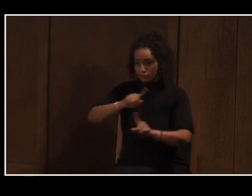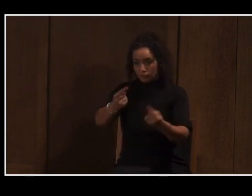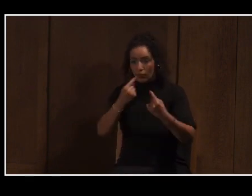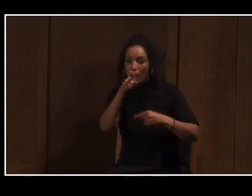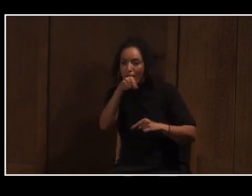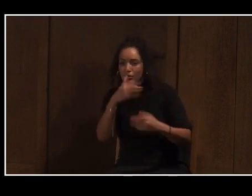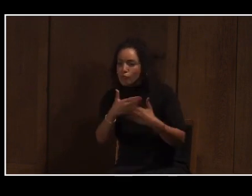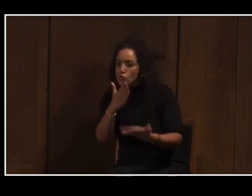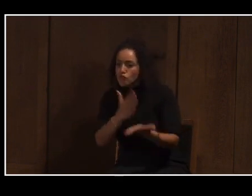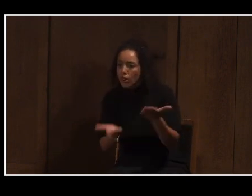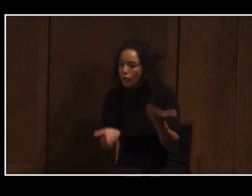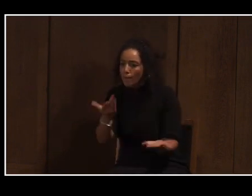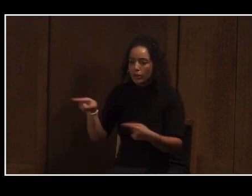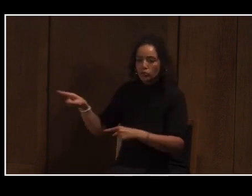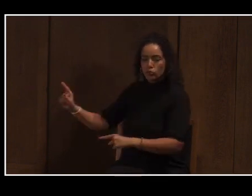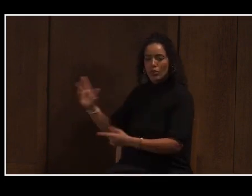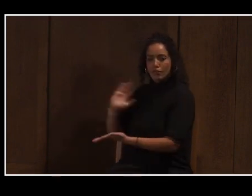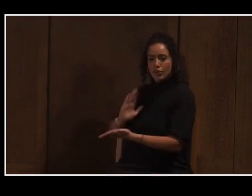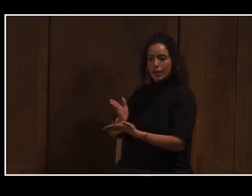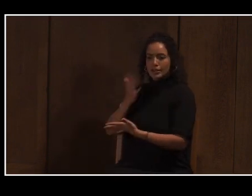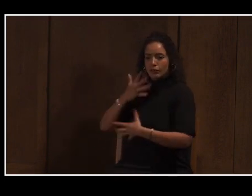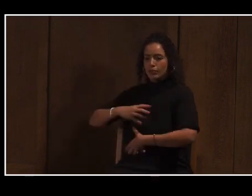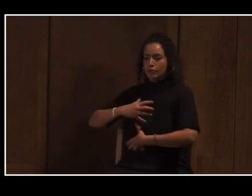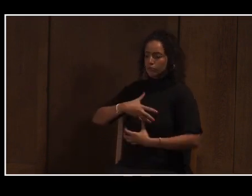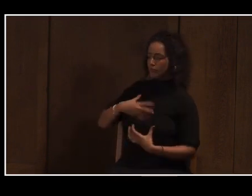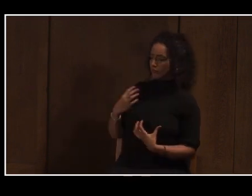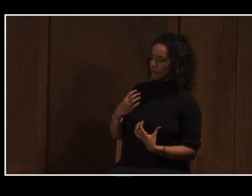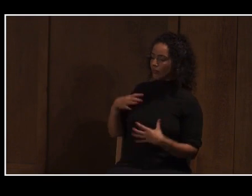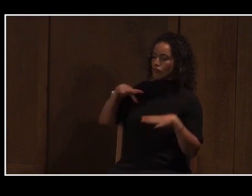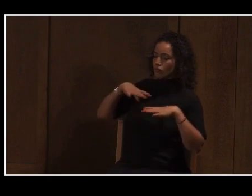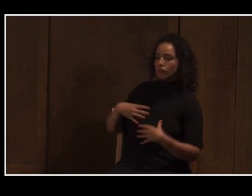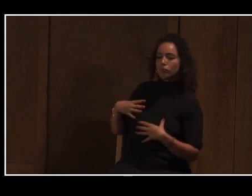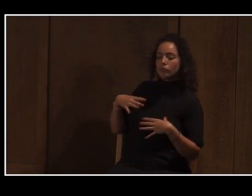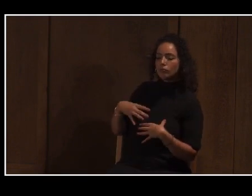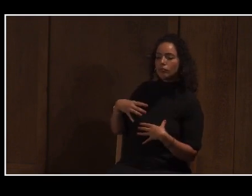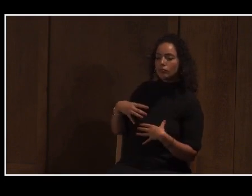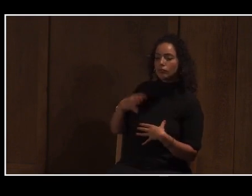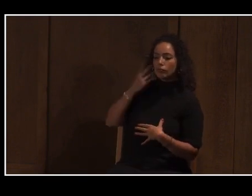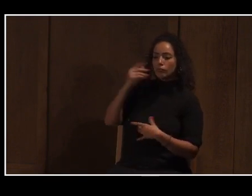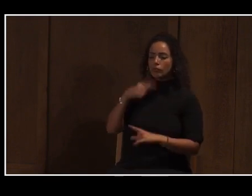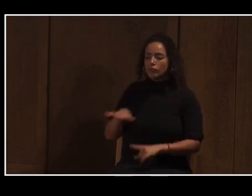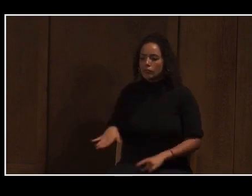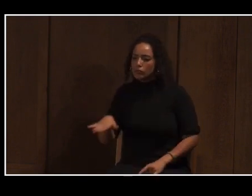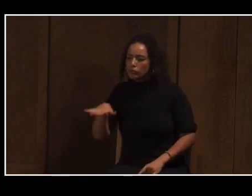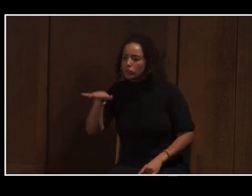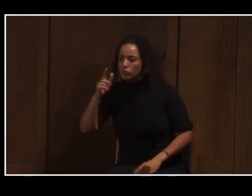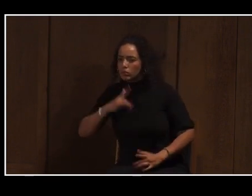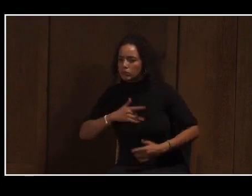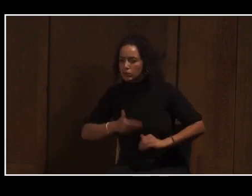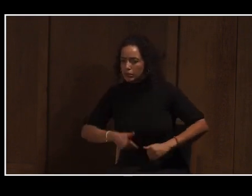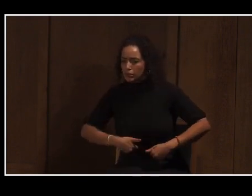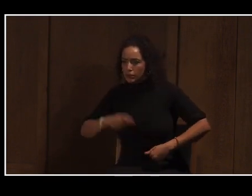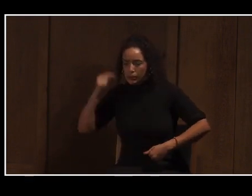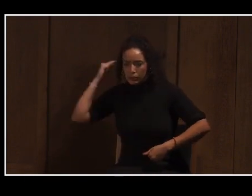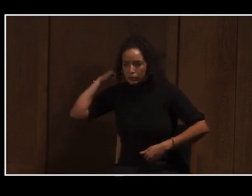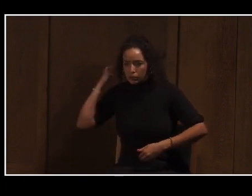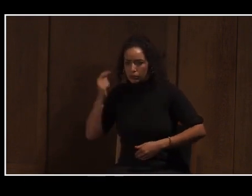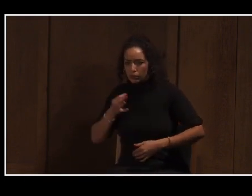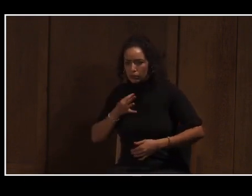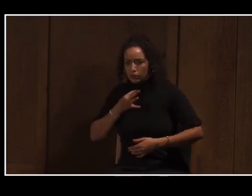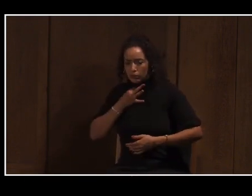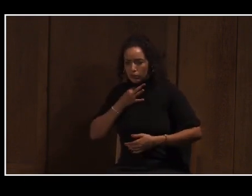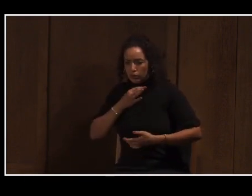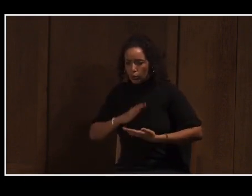other ones. And if you're growing up with a sense of precarity or a sense